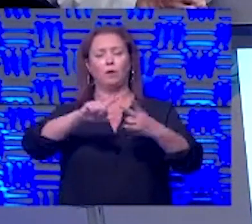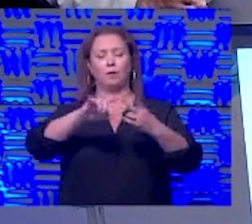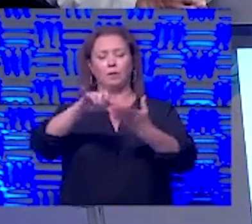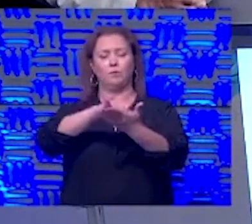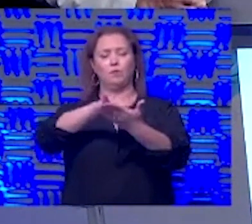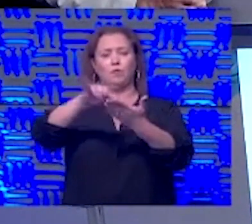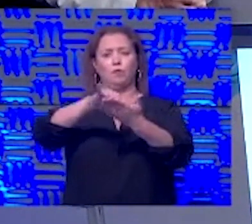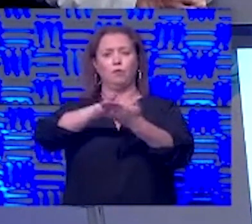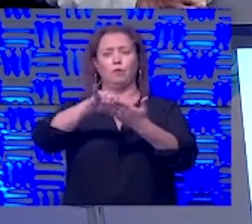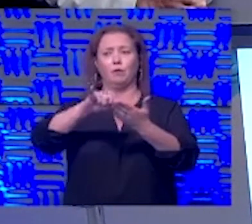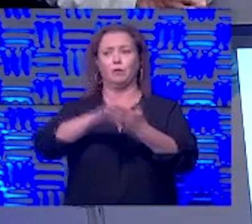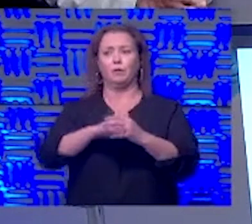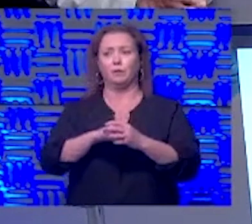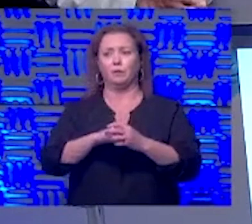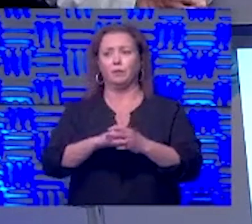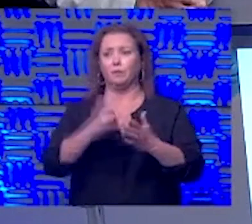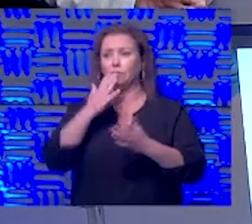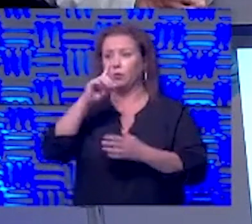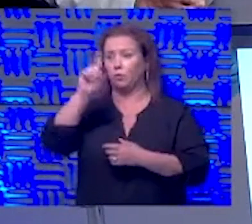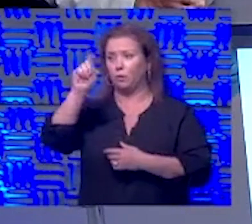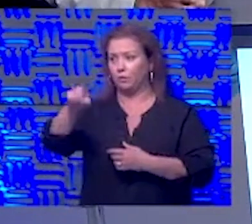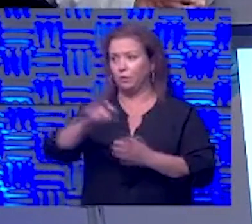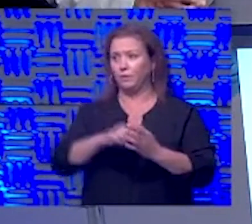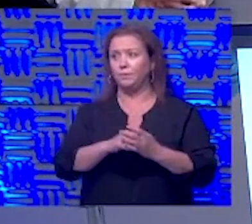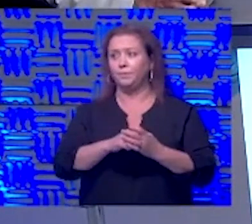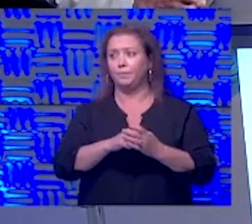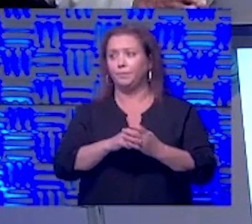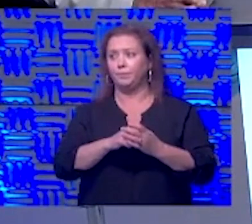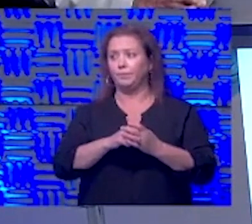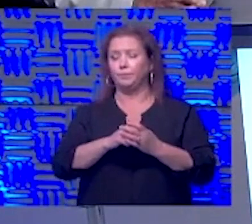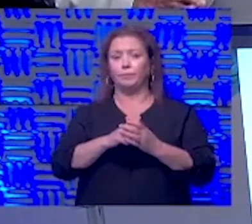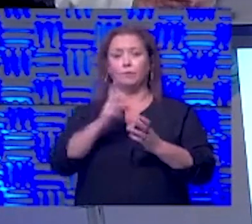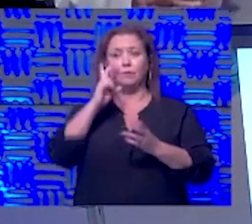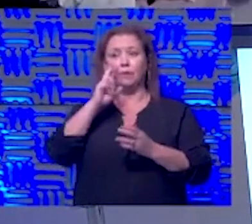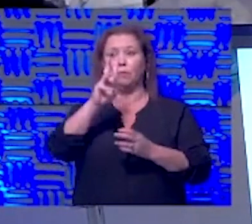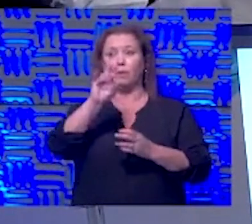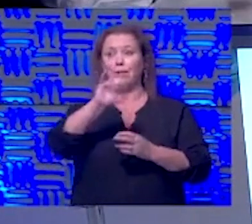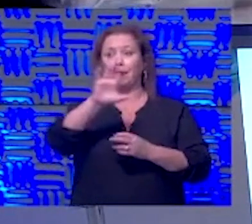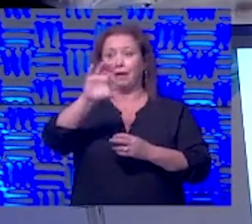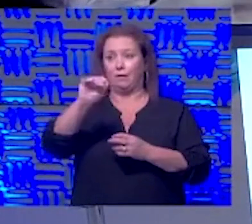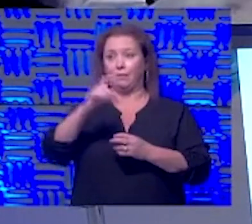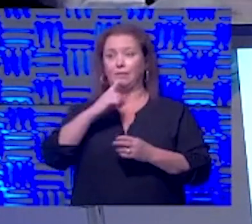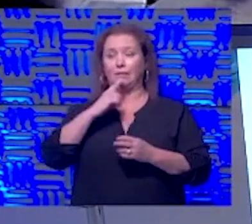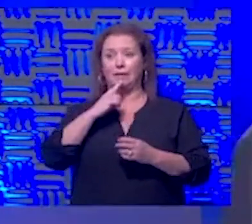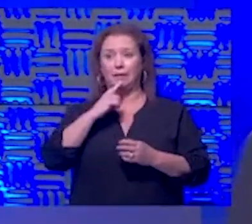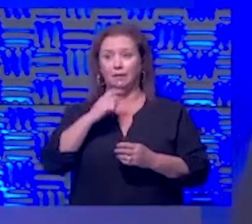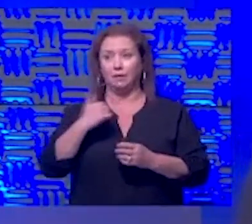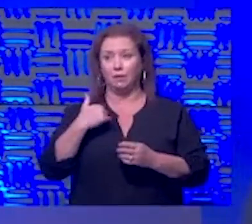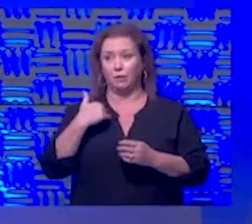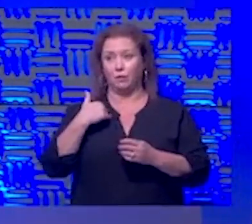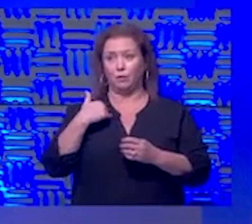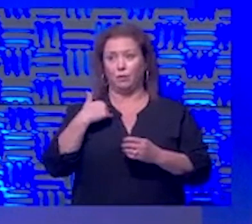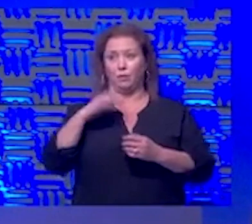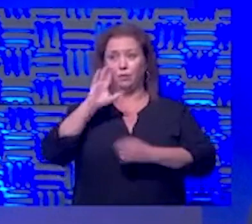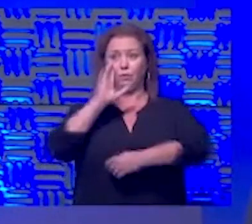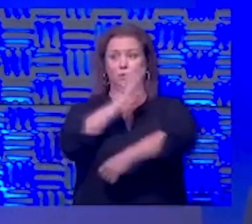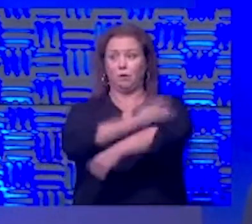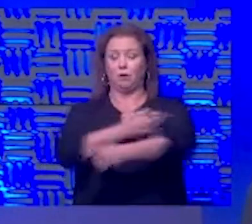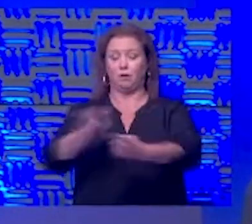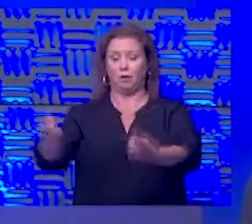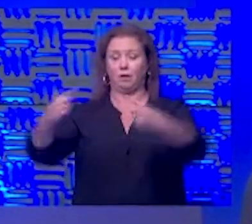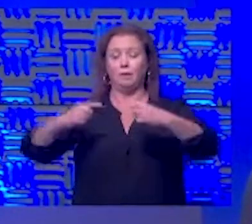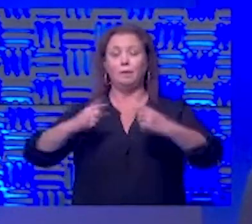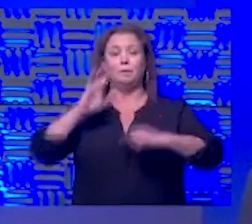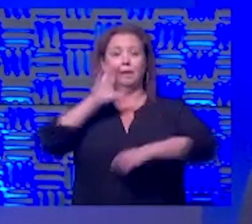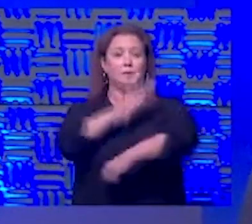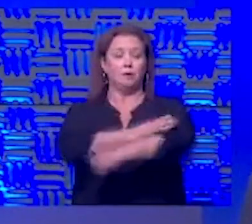All right, Dana, here we go. Big question. Then we'll turn to see what Wyandotte County's going to say. Right, and you had your daughter from My Illinois, daughter just so-